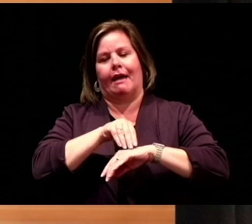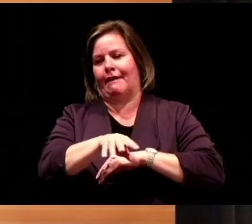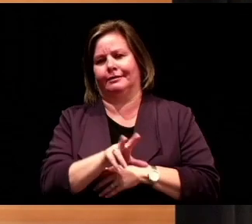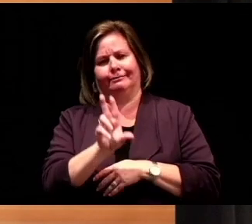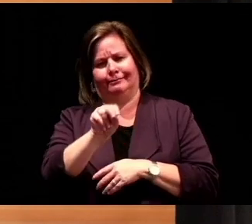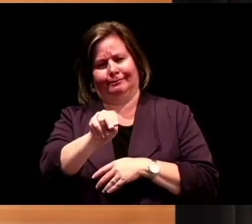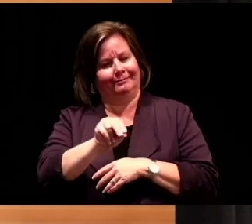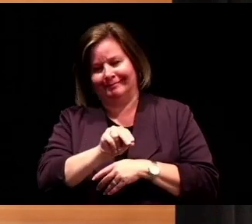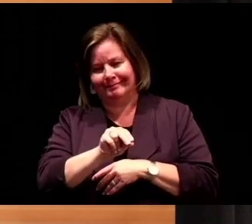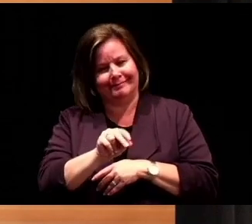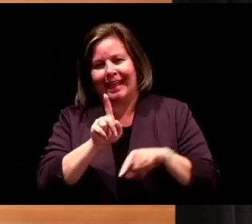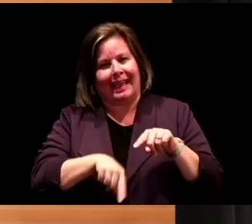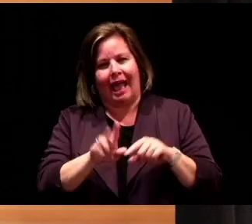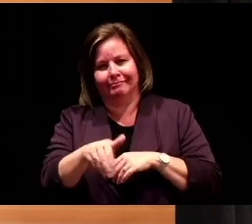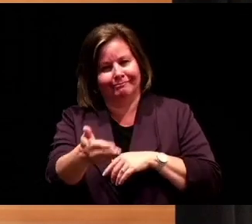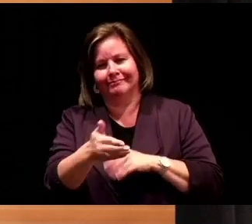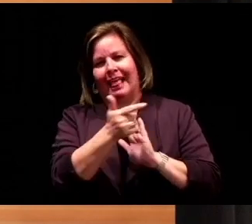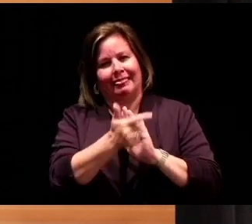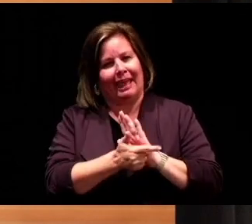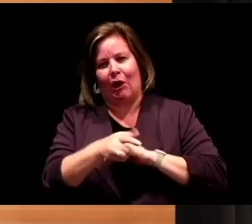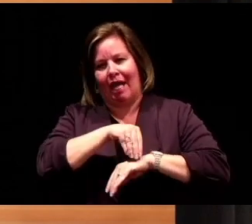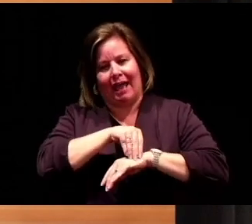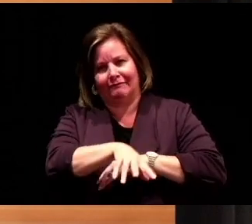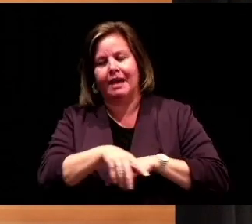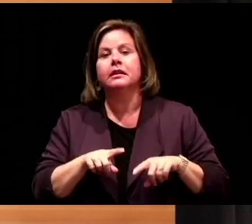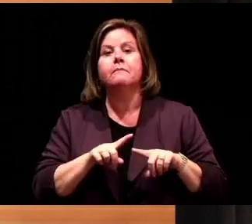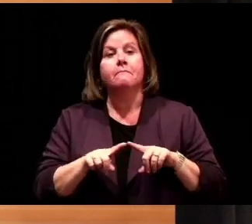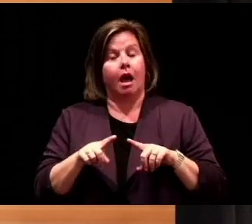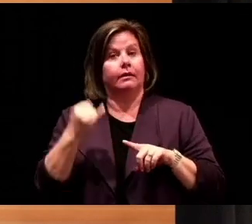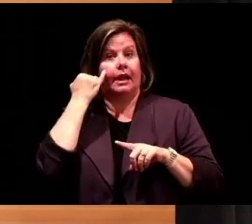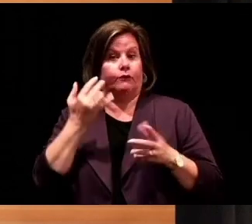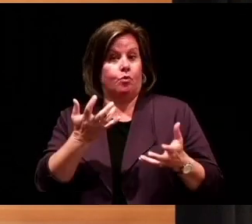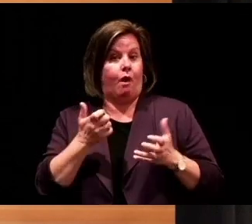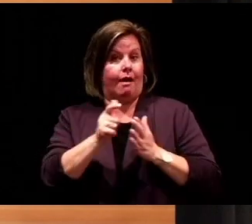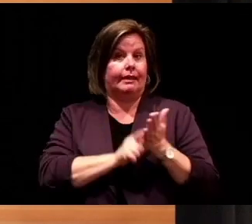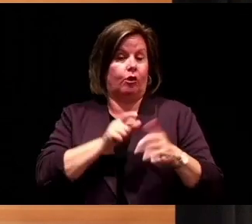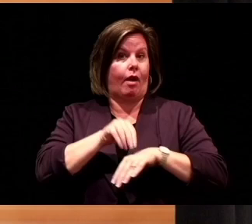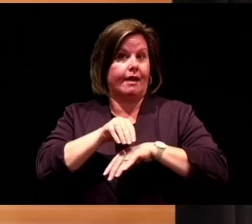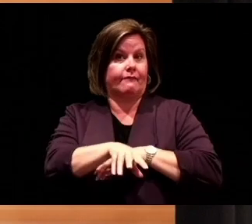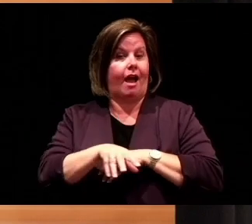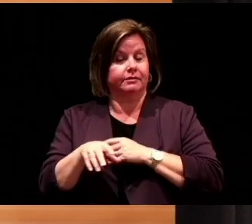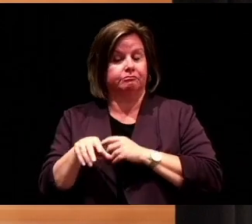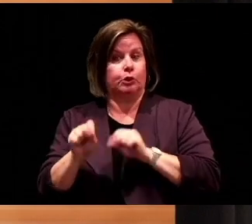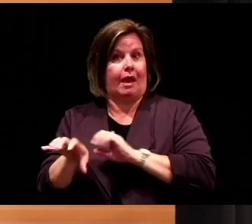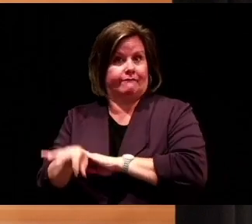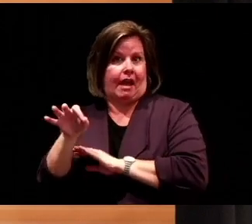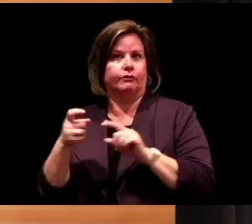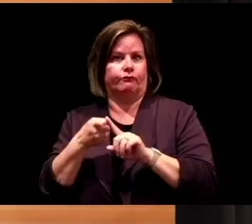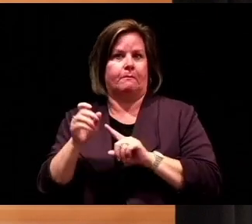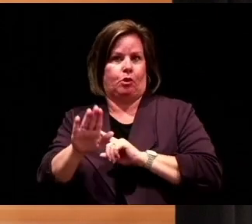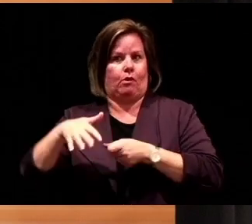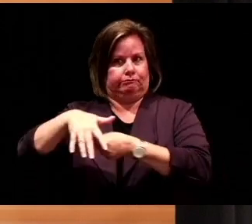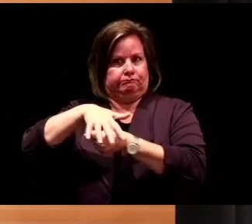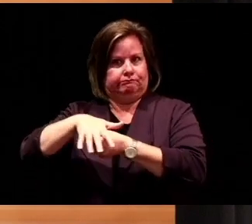about a policy that we say, oh, we think there might be a disparate impact, part of my role is to investigate to see what that actually looks like.